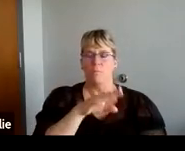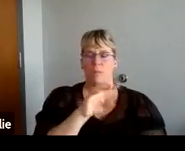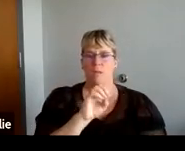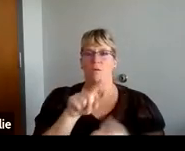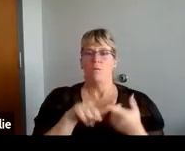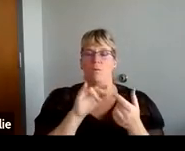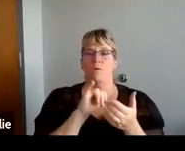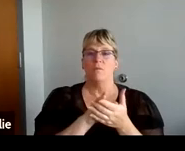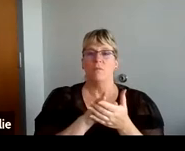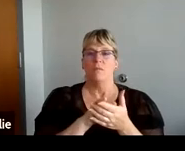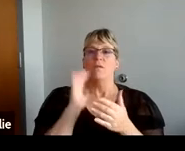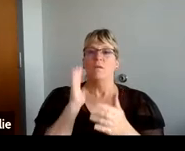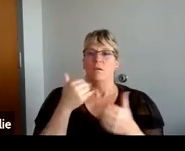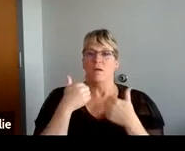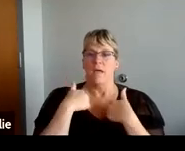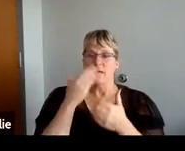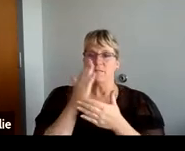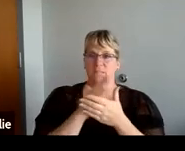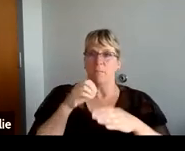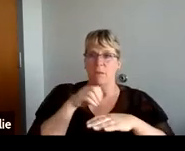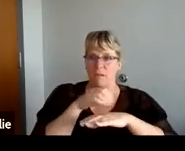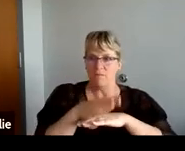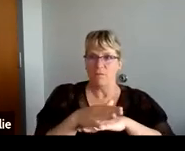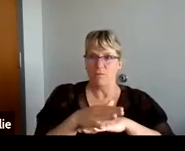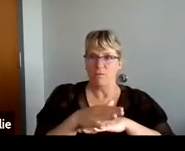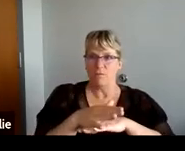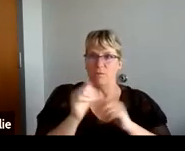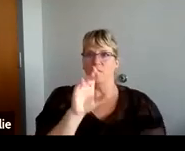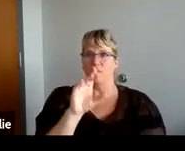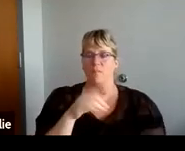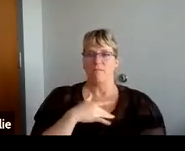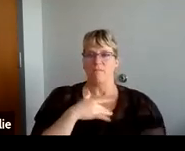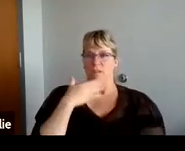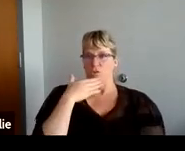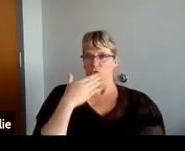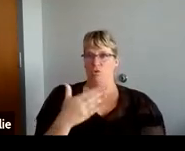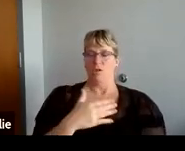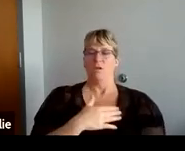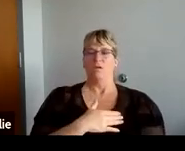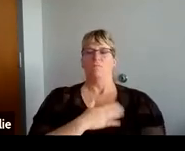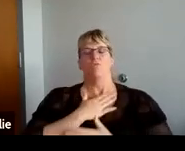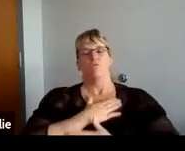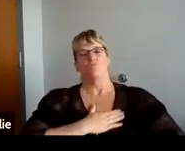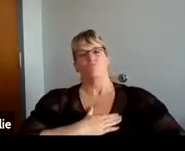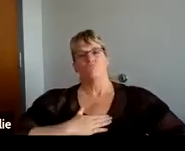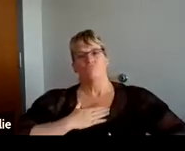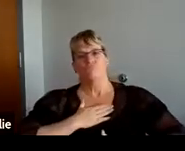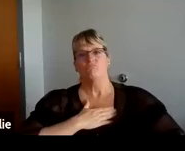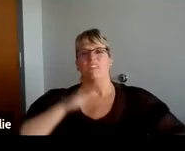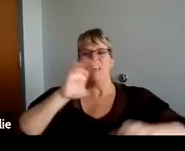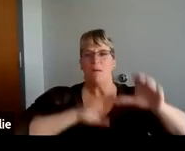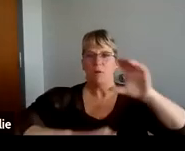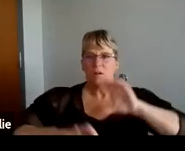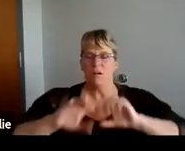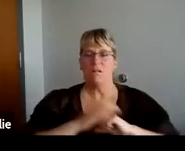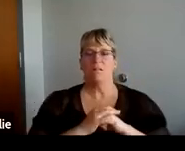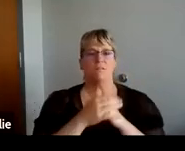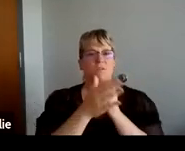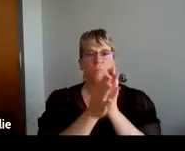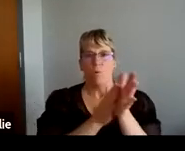abuse will have some influence on dopamine. Dopamines are pleasure-enhancing neurochemical. It's our